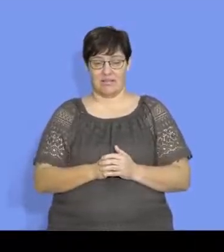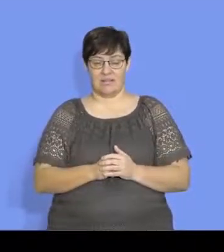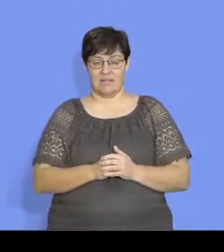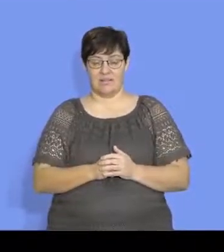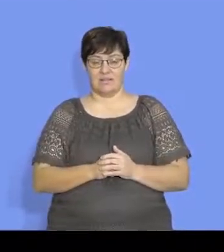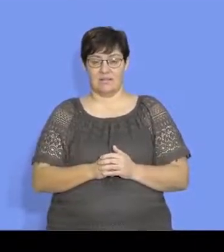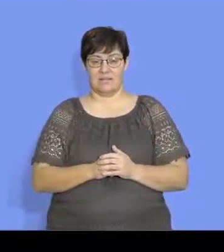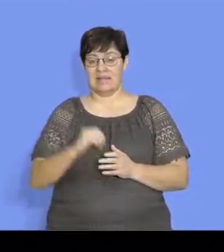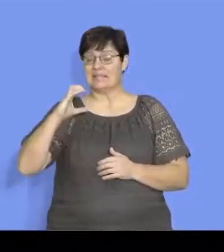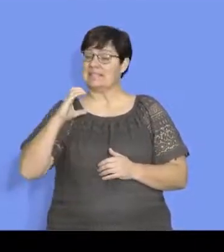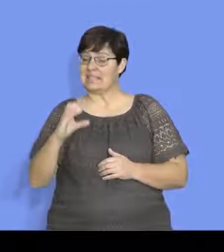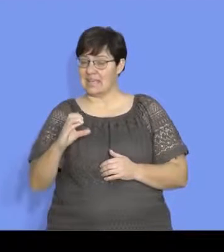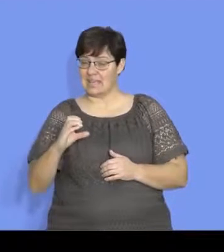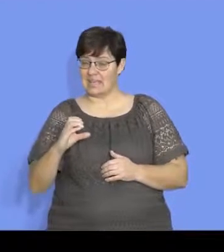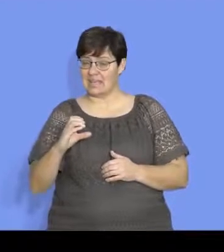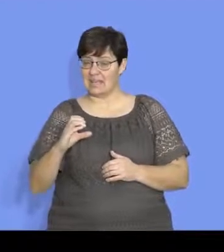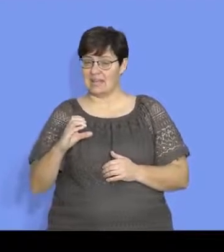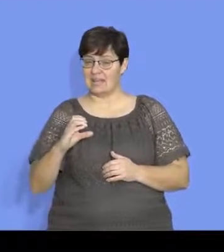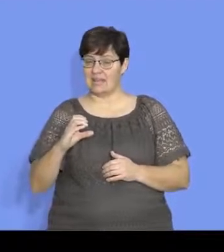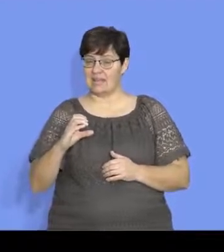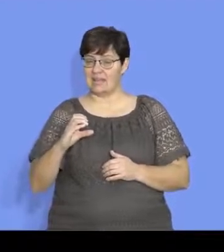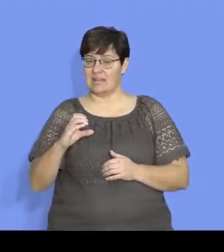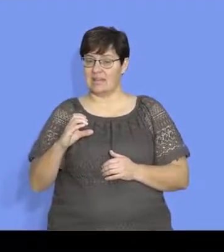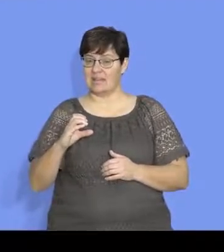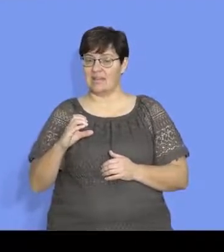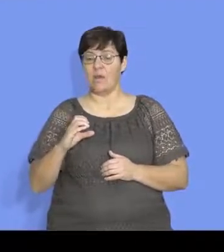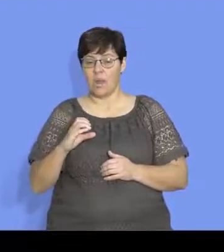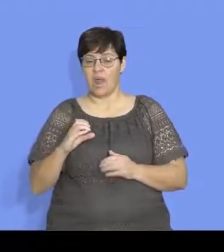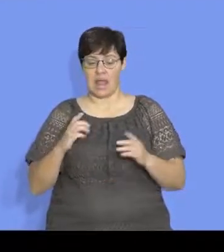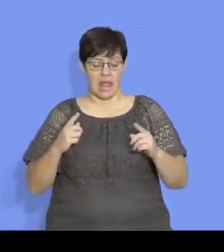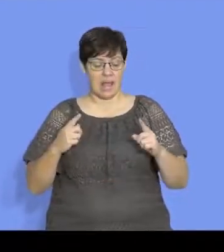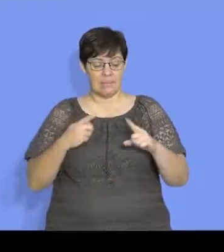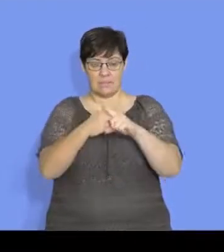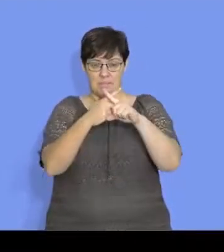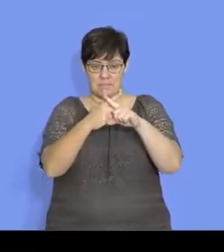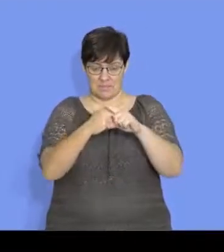the c stands for the intercept,